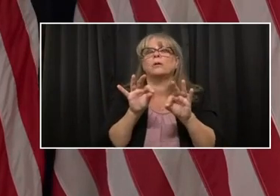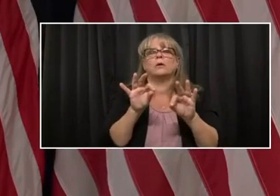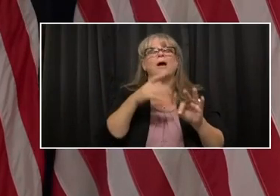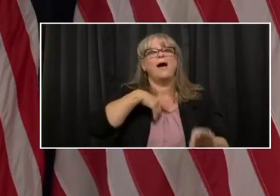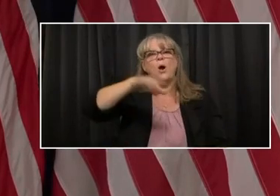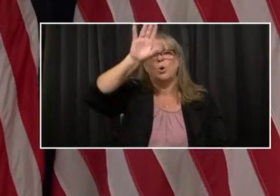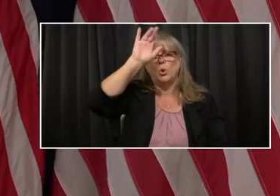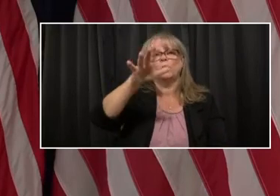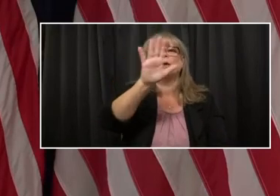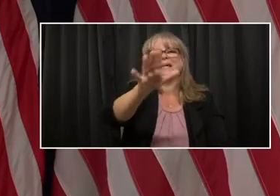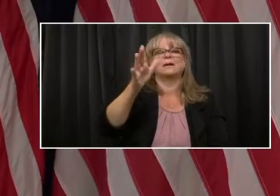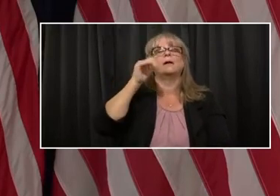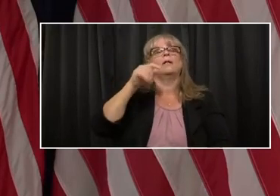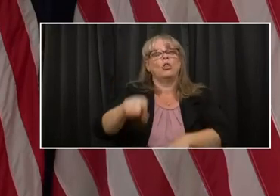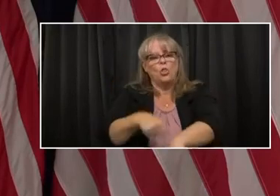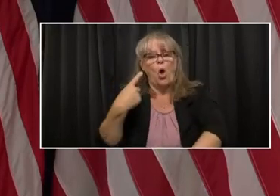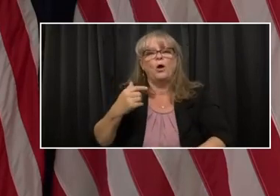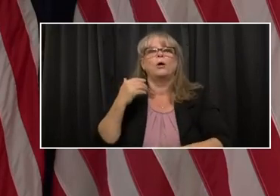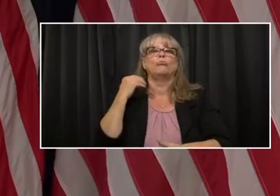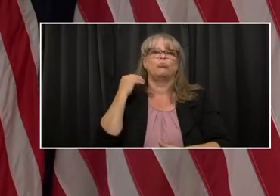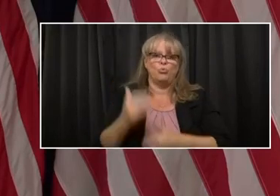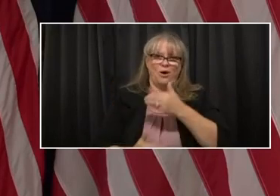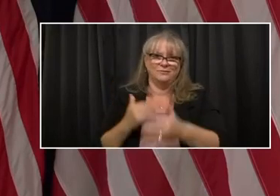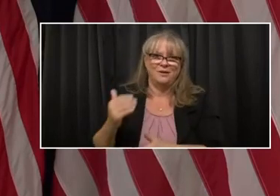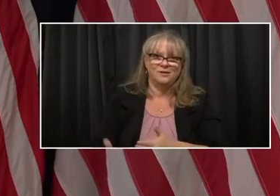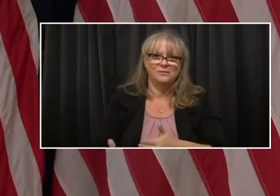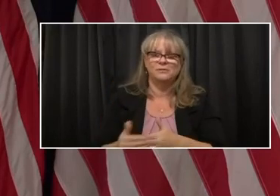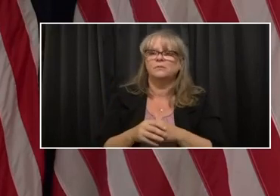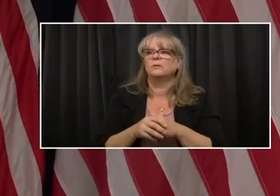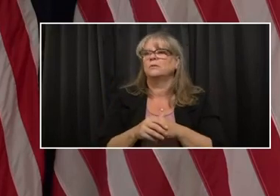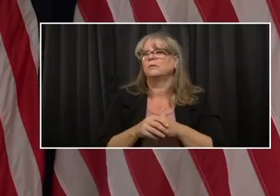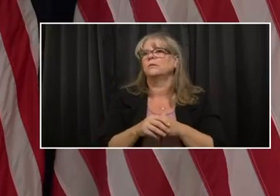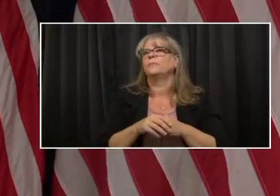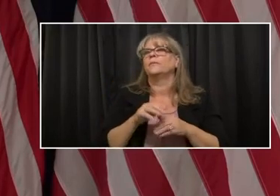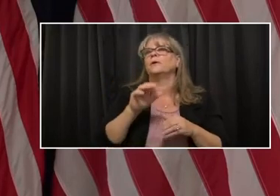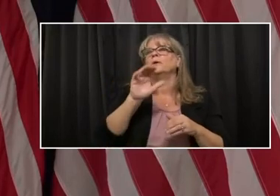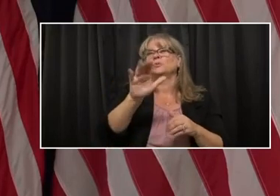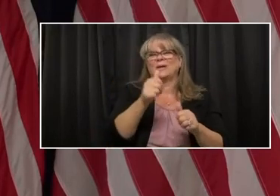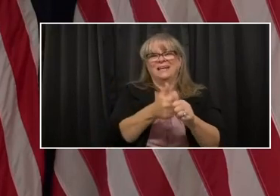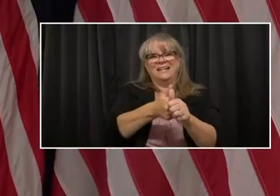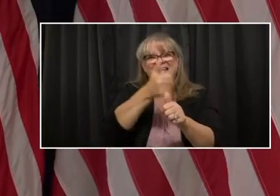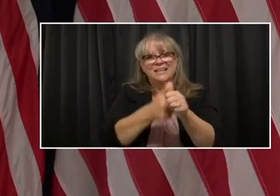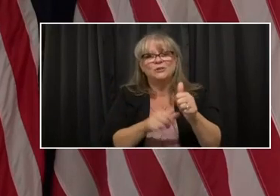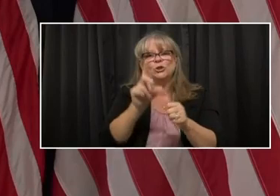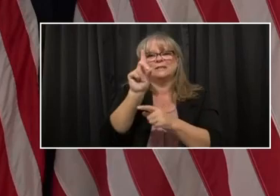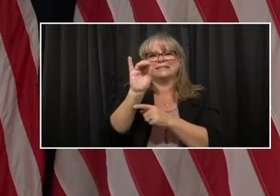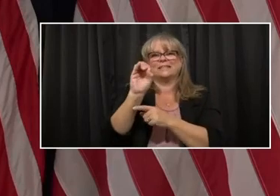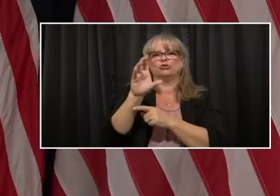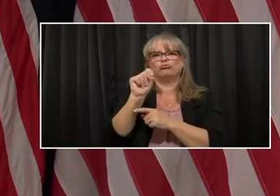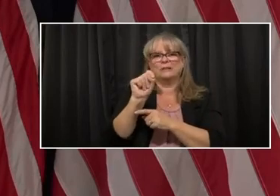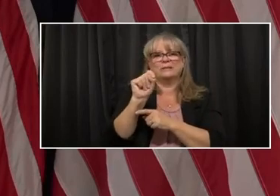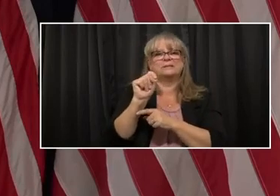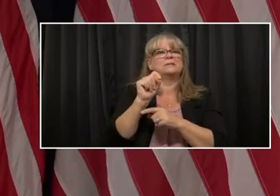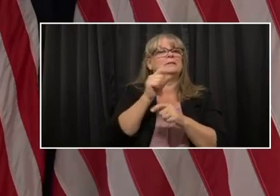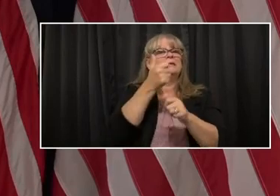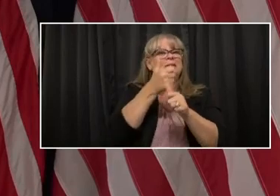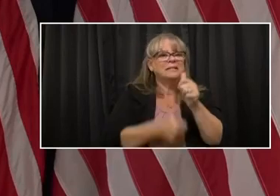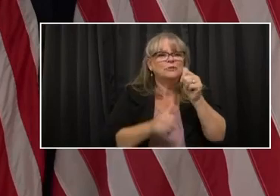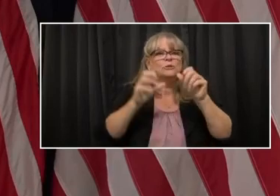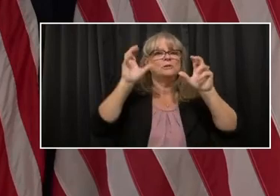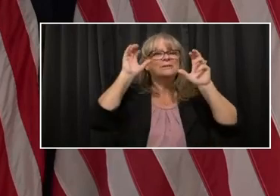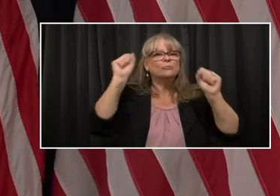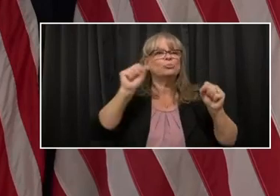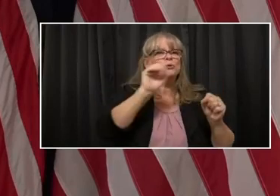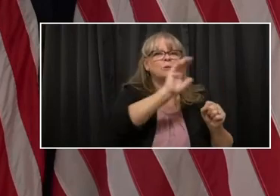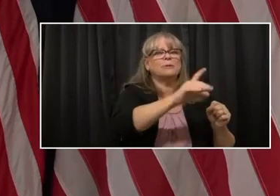Other districts are already back. And I'm not, going to say that everyone was comfortable with it. By their very nature, you can't please everybody with these kinds